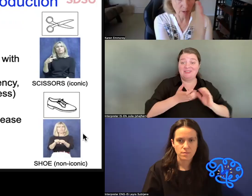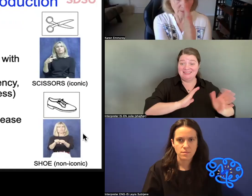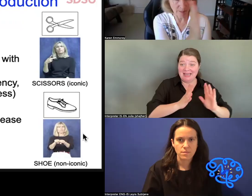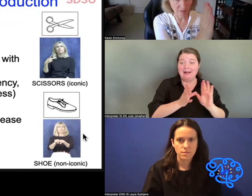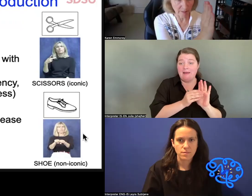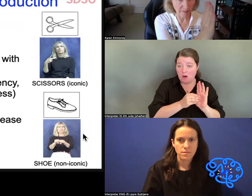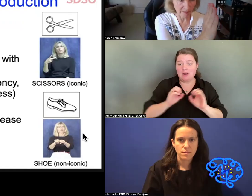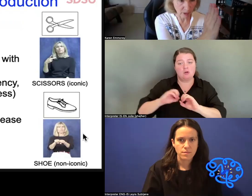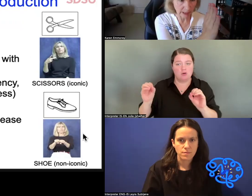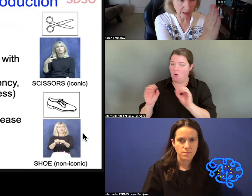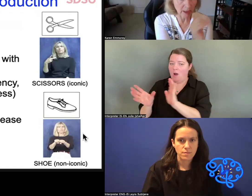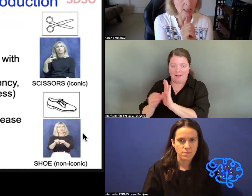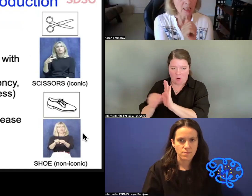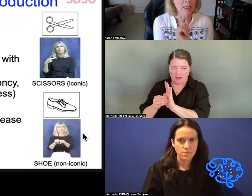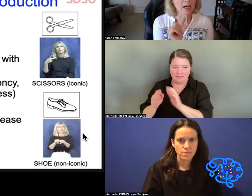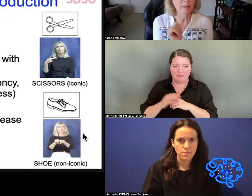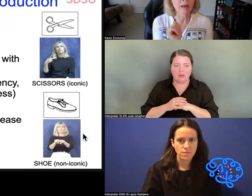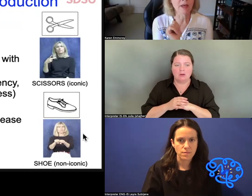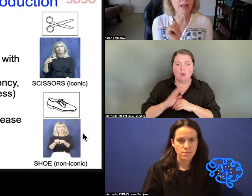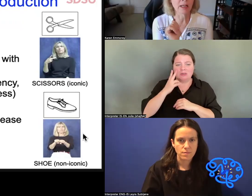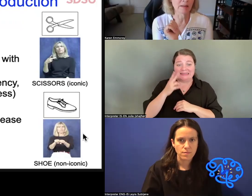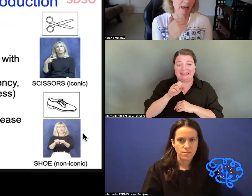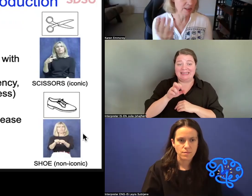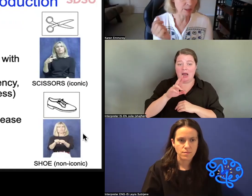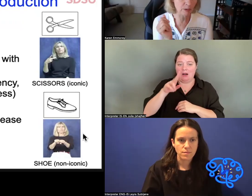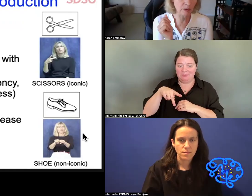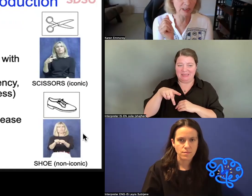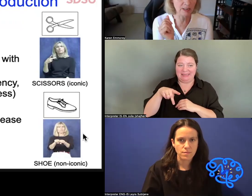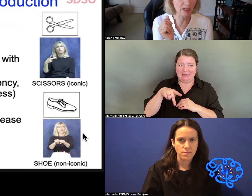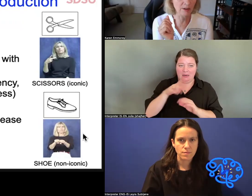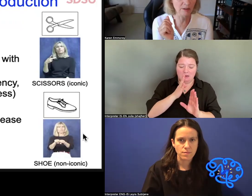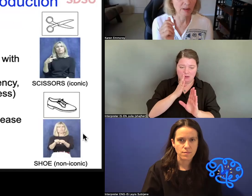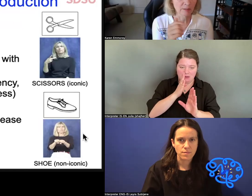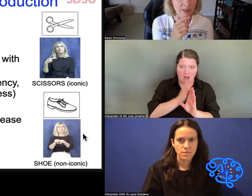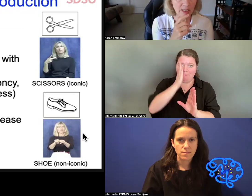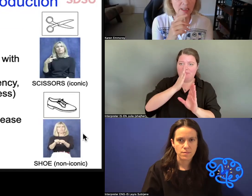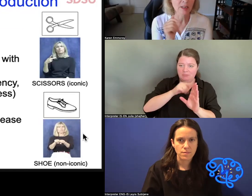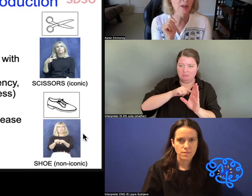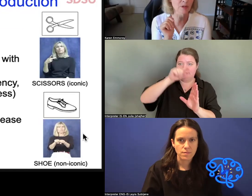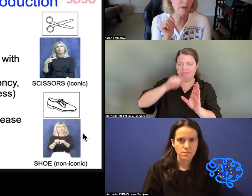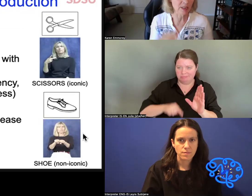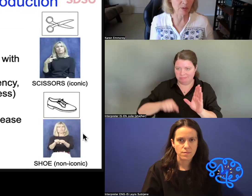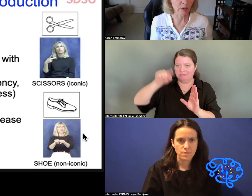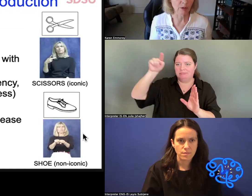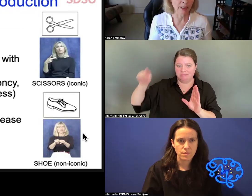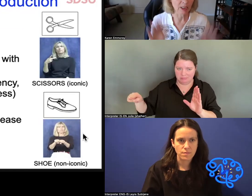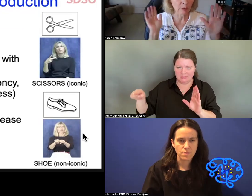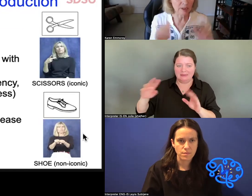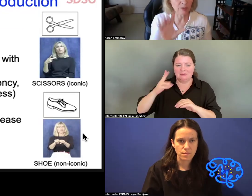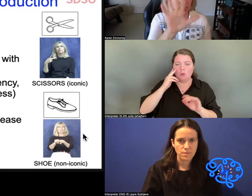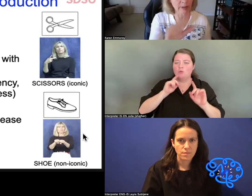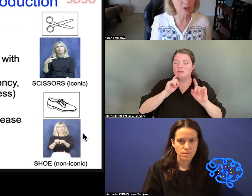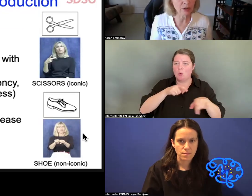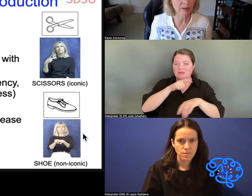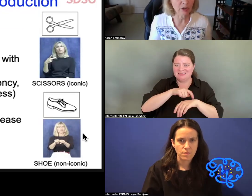see it from the very beginning. And then, as is typical in sign studies, response times are recorded by key release.